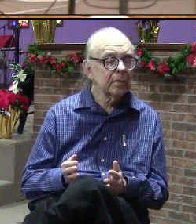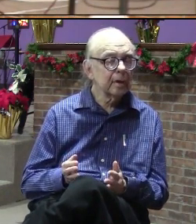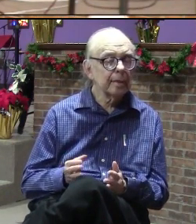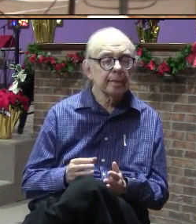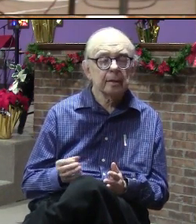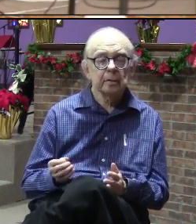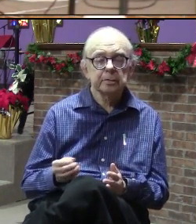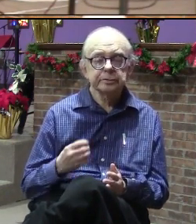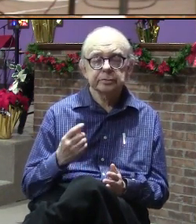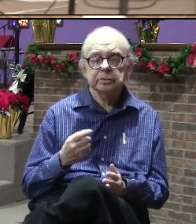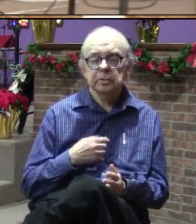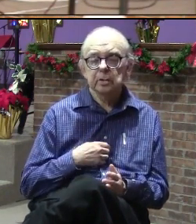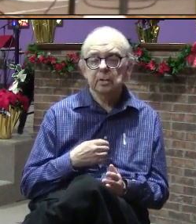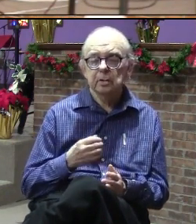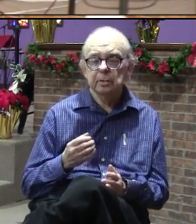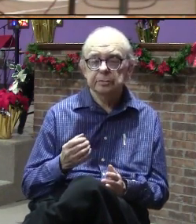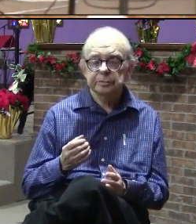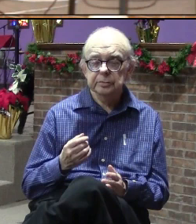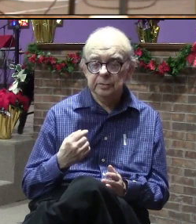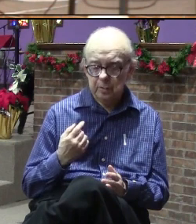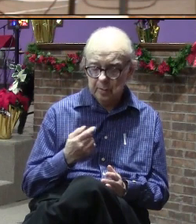And